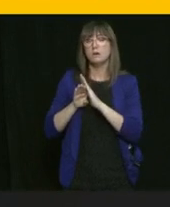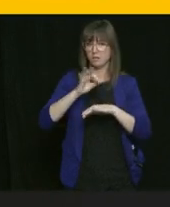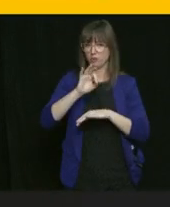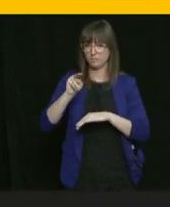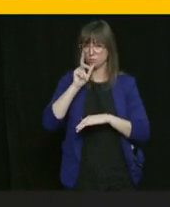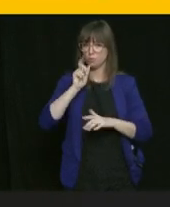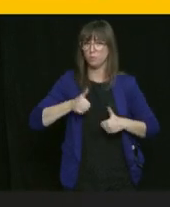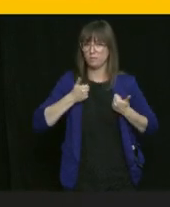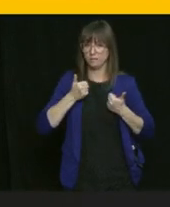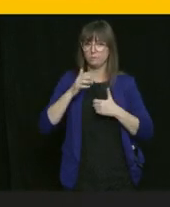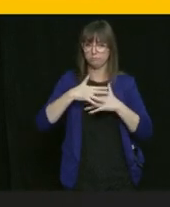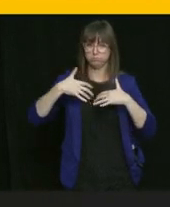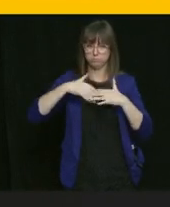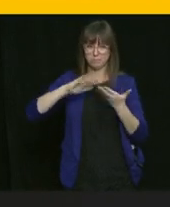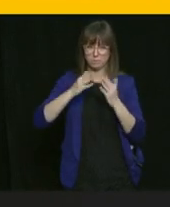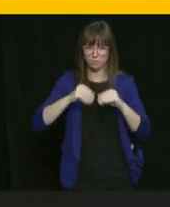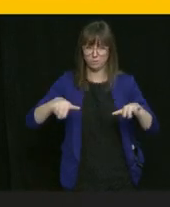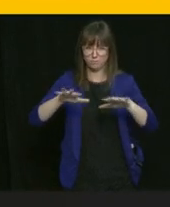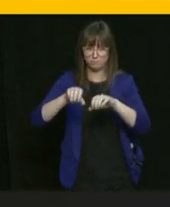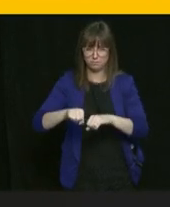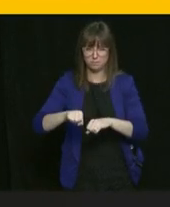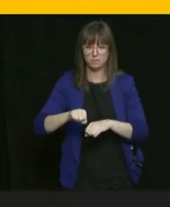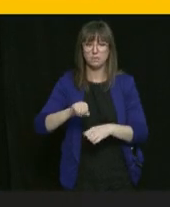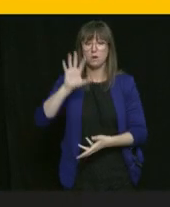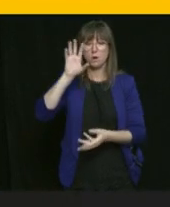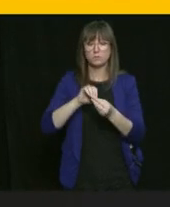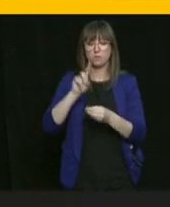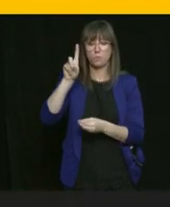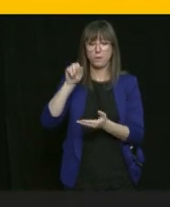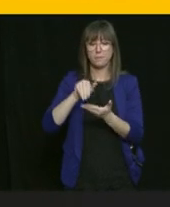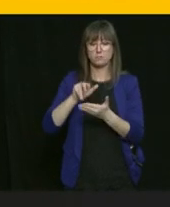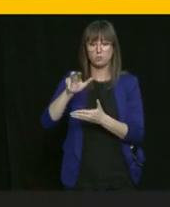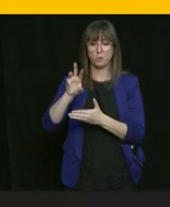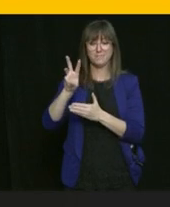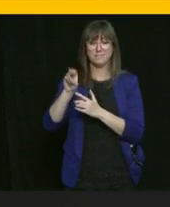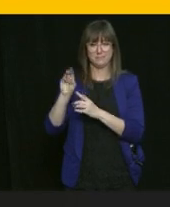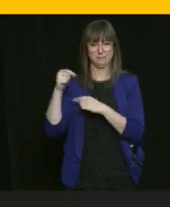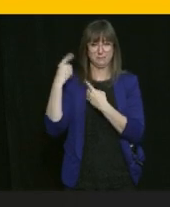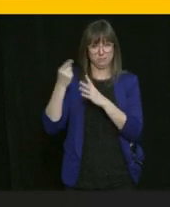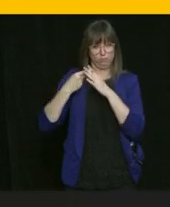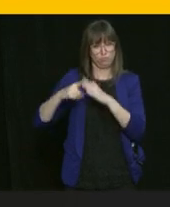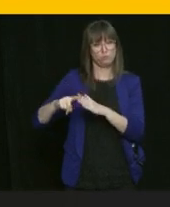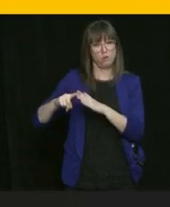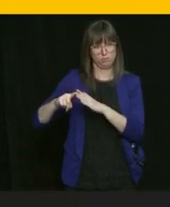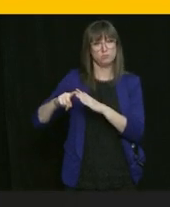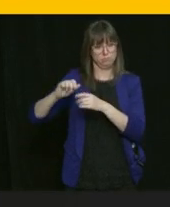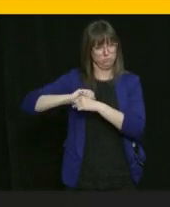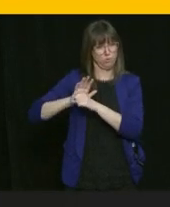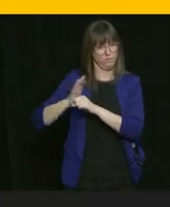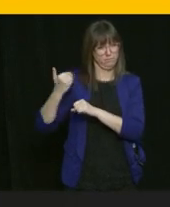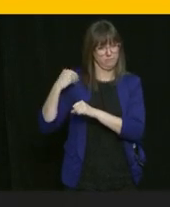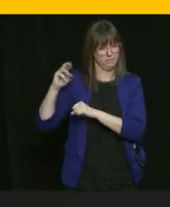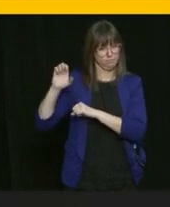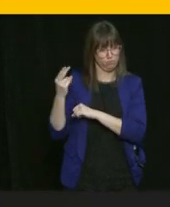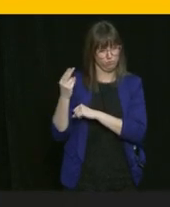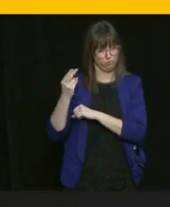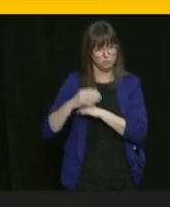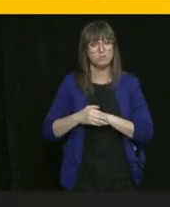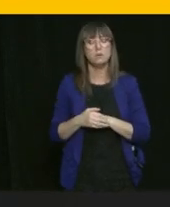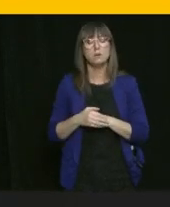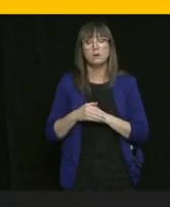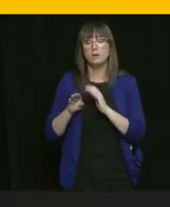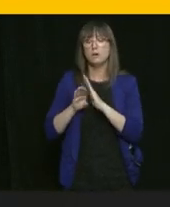week for a total of 1,360 cases since the beginning of the pandemic. The peak